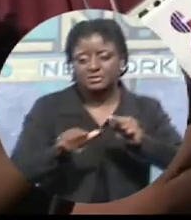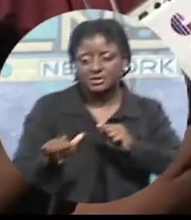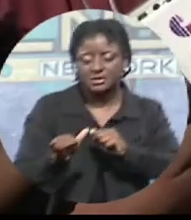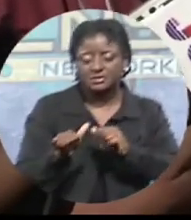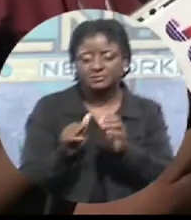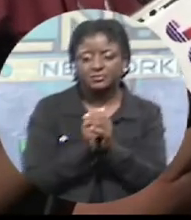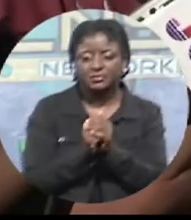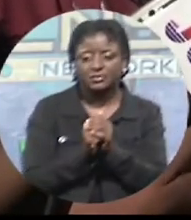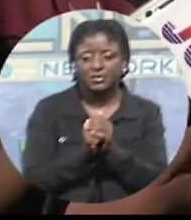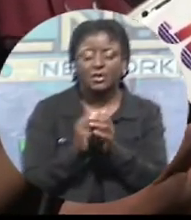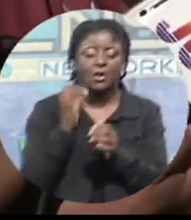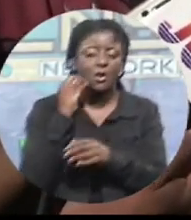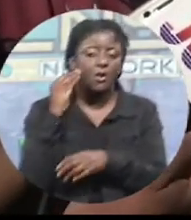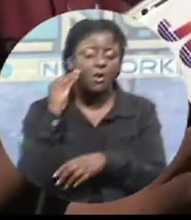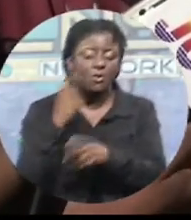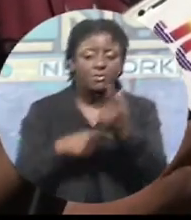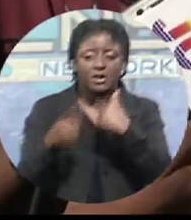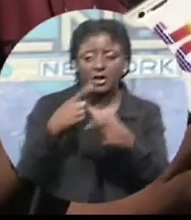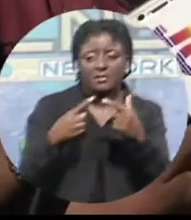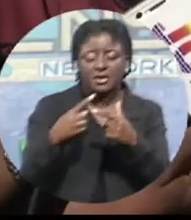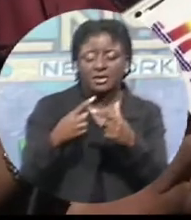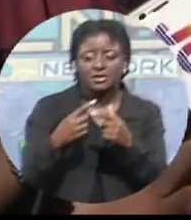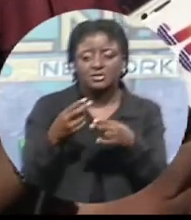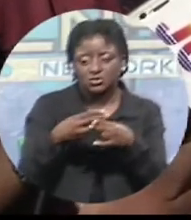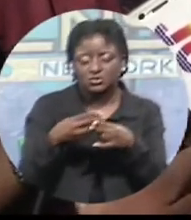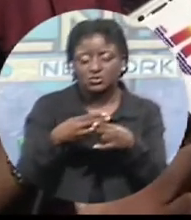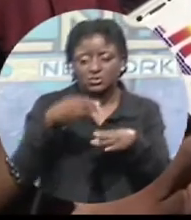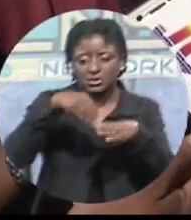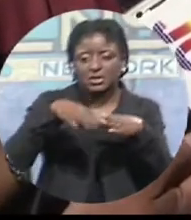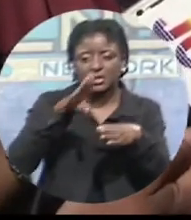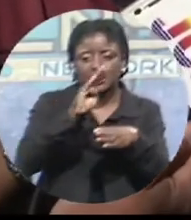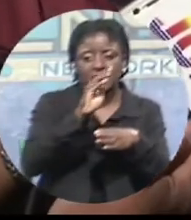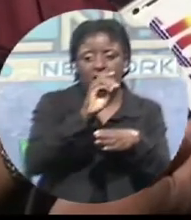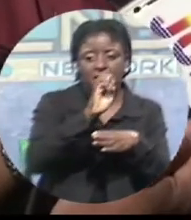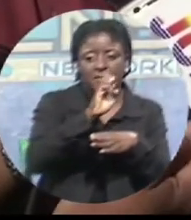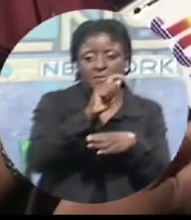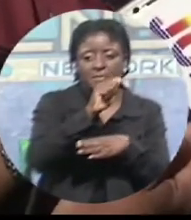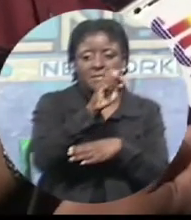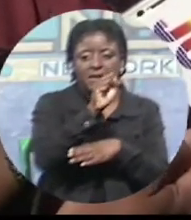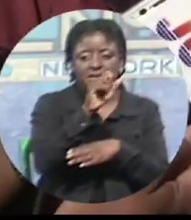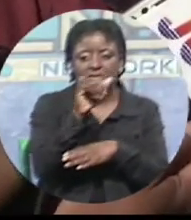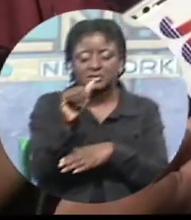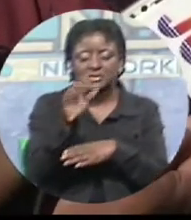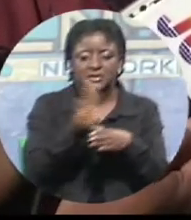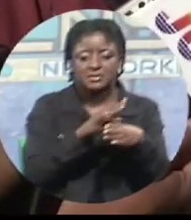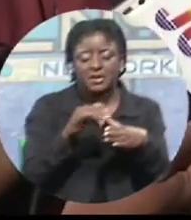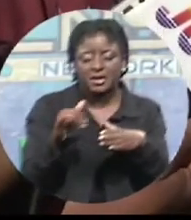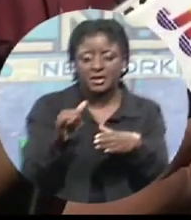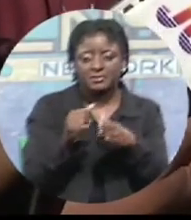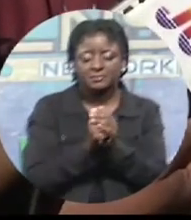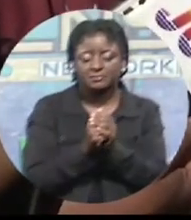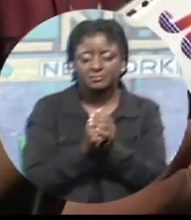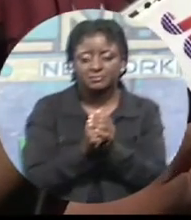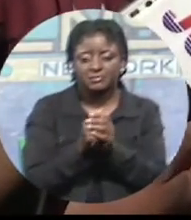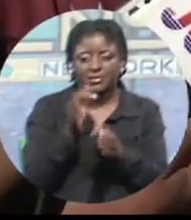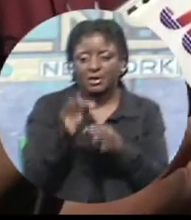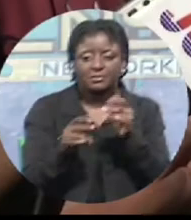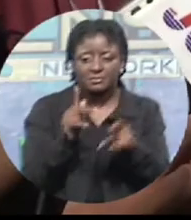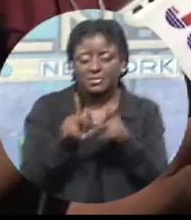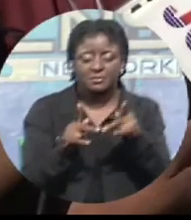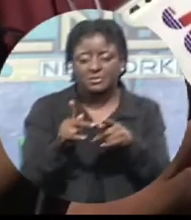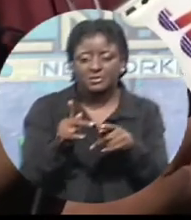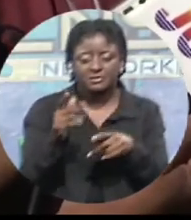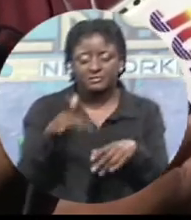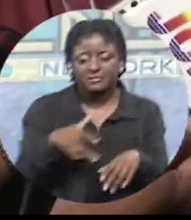have apprehensions if they think that they're coming in a small plane. If they feel that they're going to come in an aircraft that can